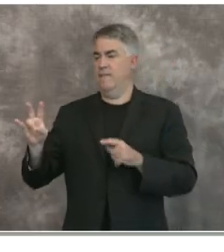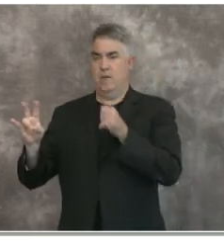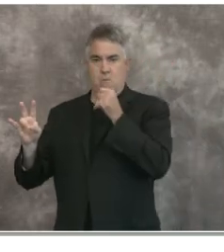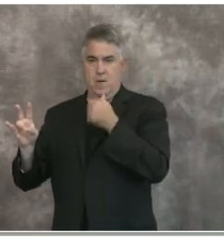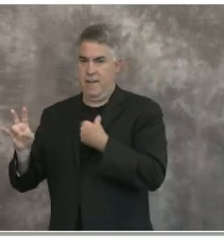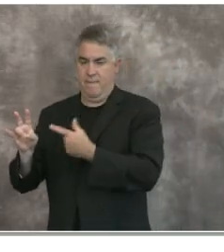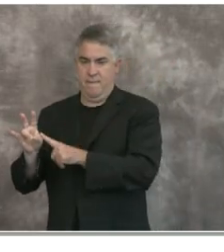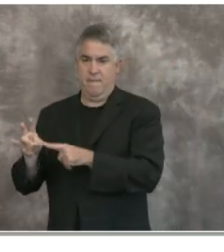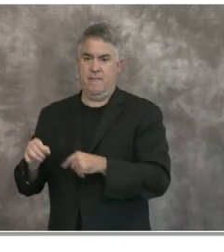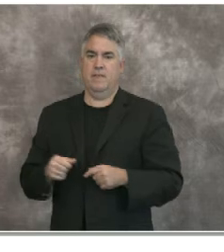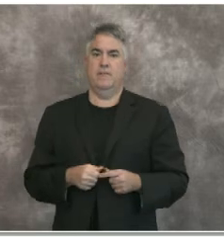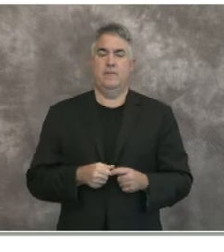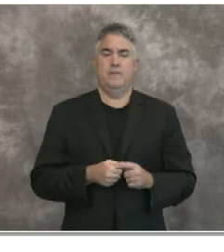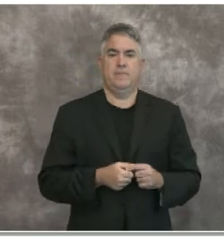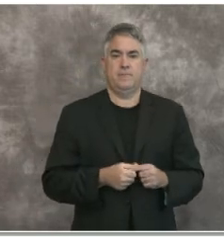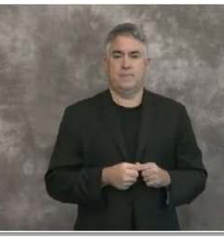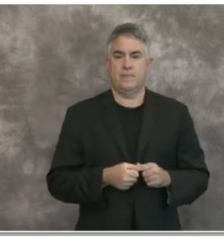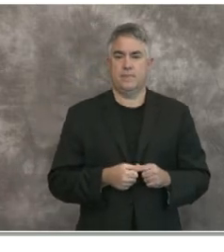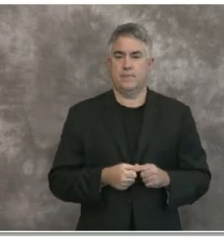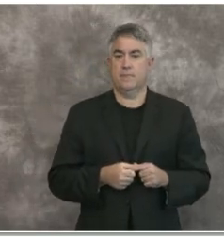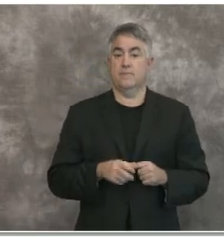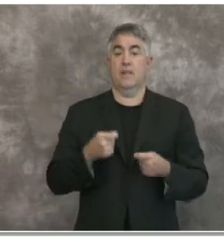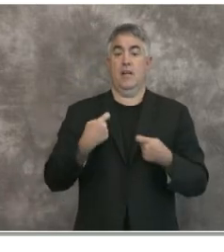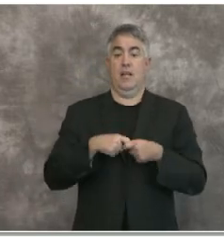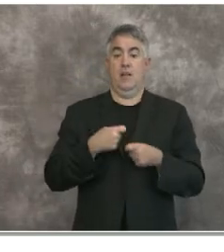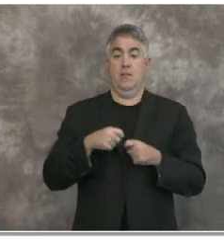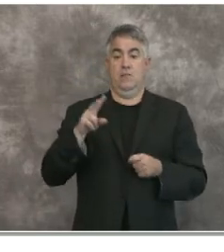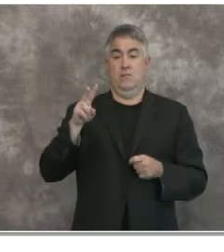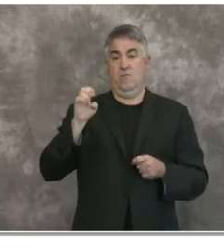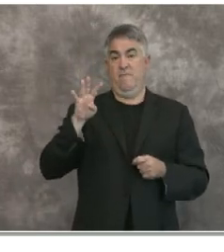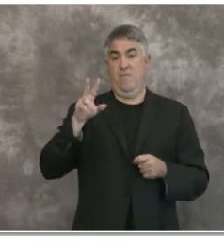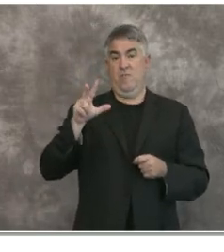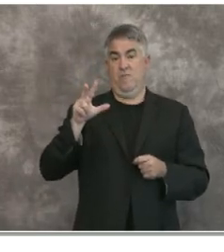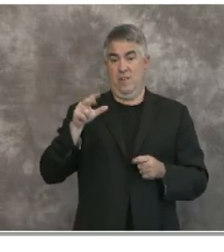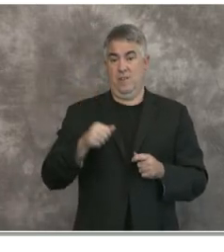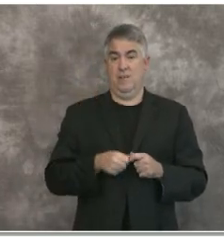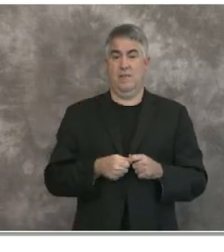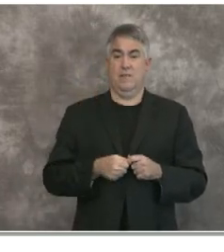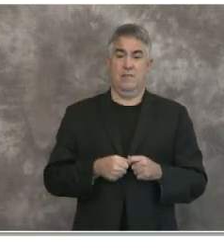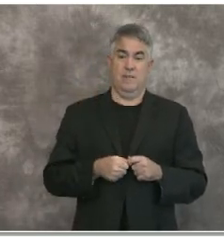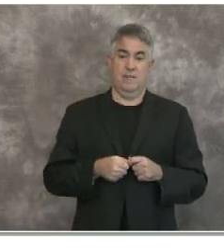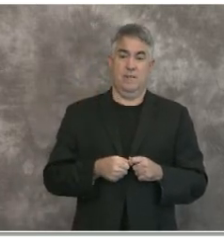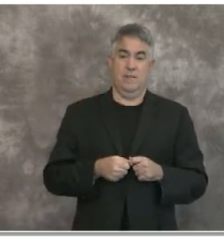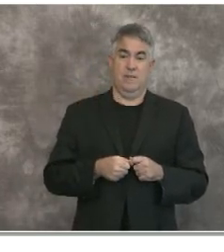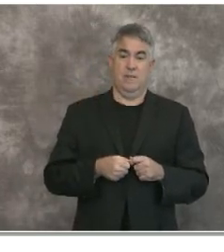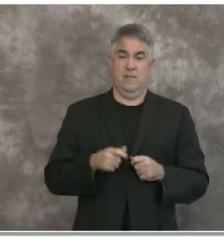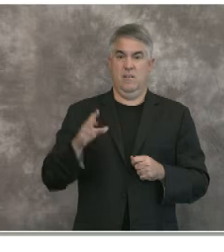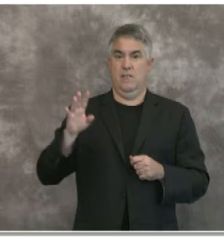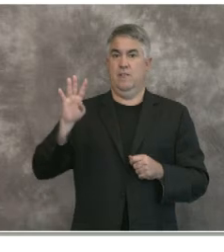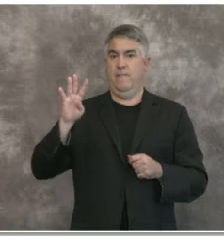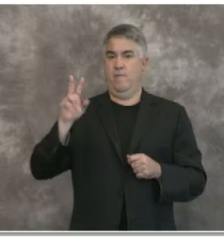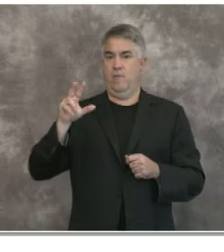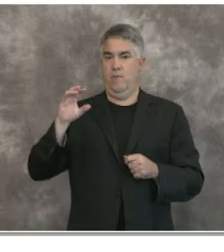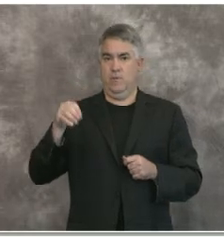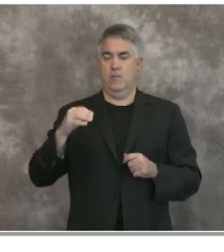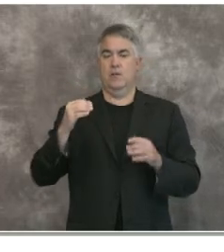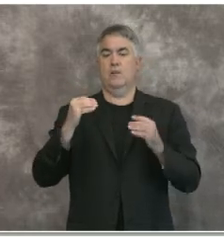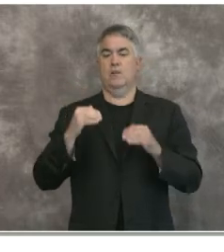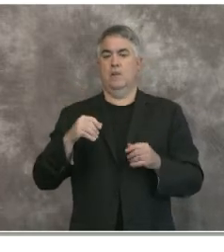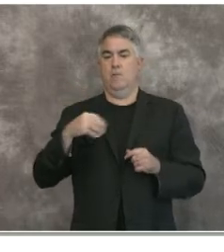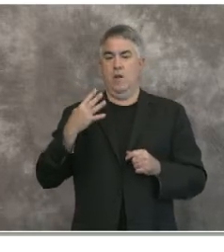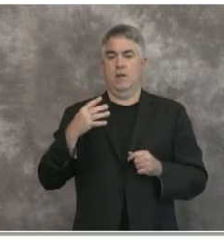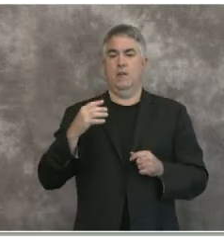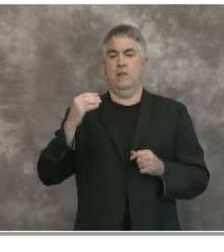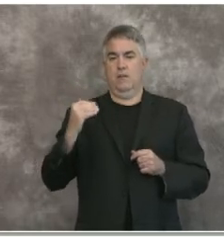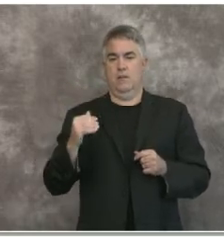124 or 43 are Hispanic or Latino, 123 or 43% are white, 28 or 10% are Asian,